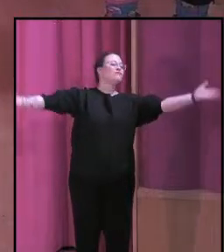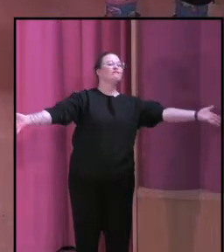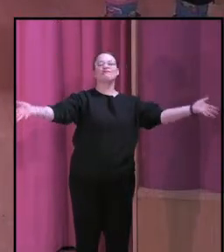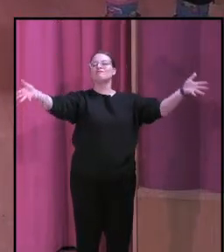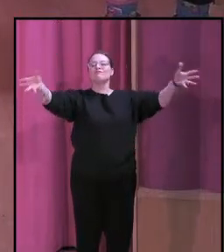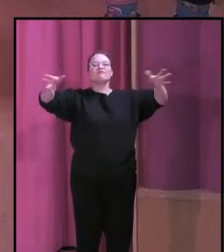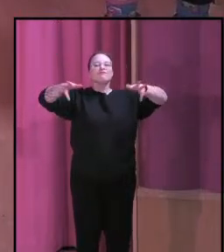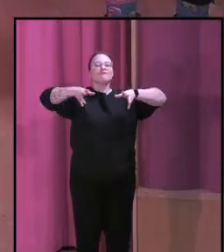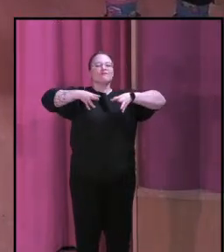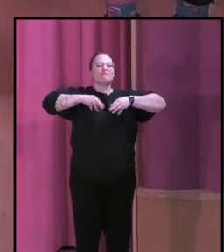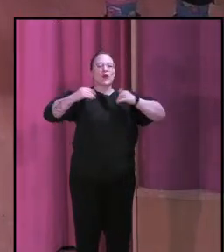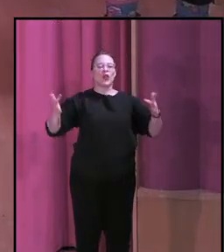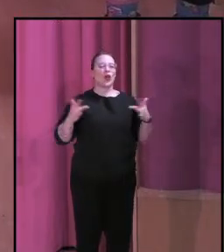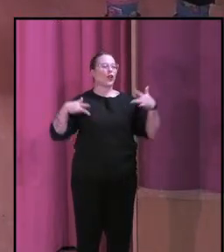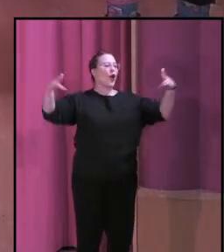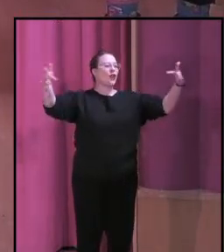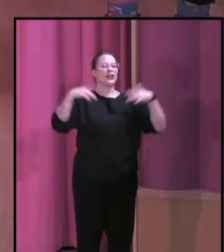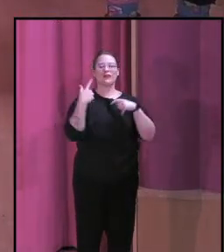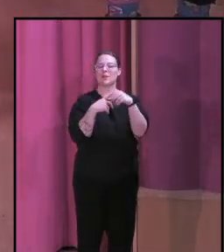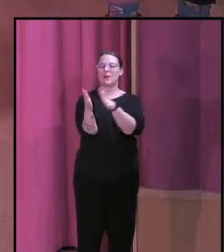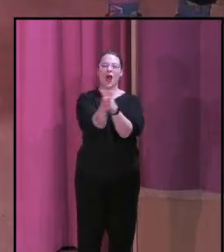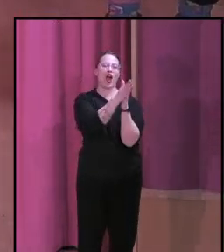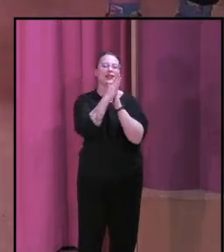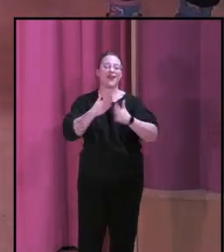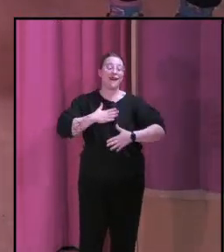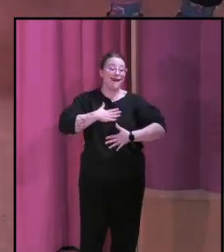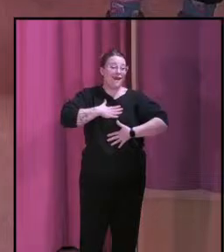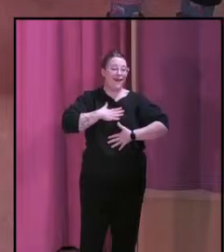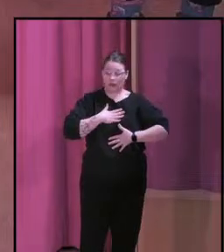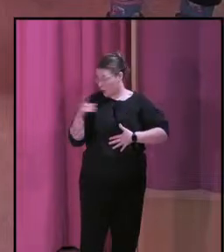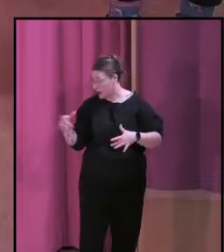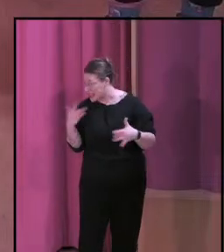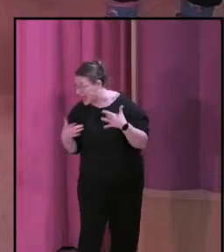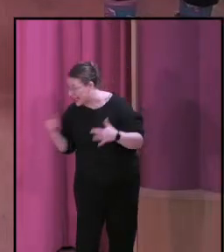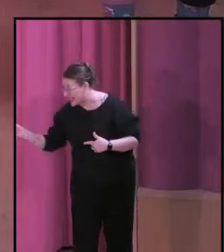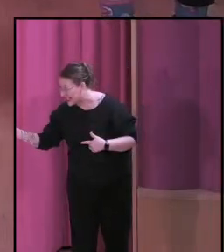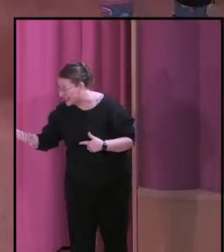the glory. Are you excited about that?